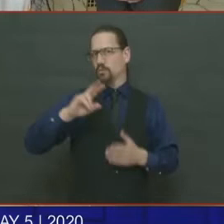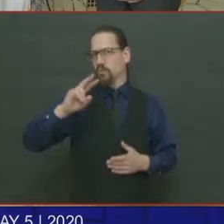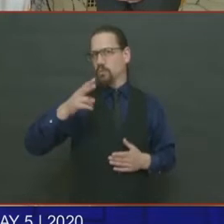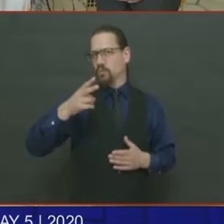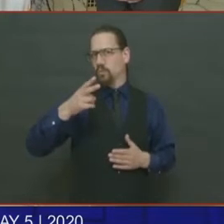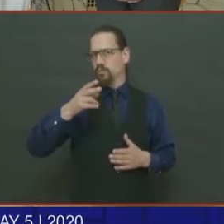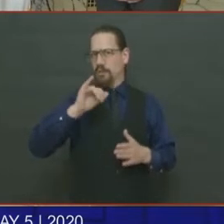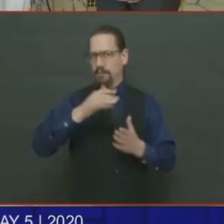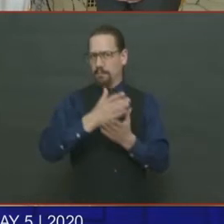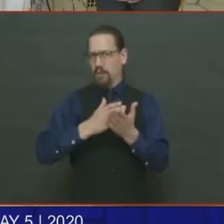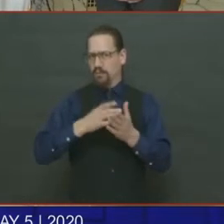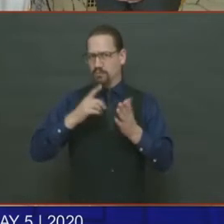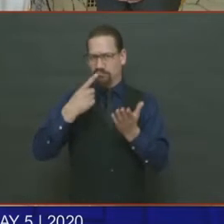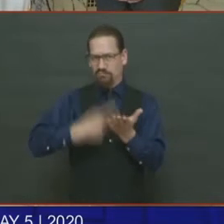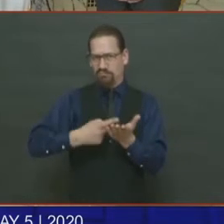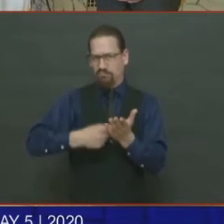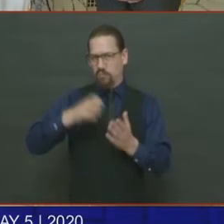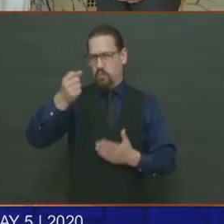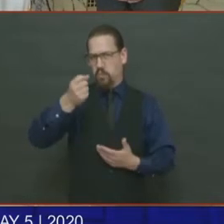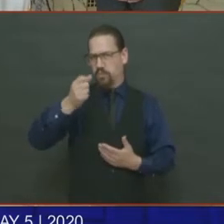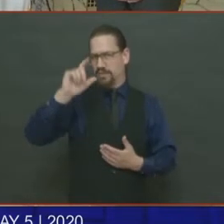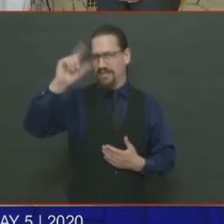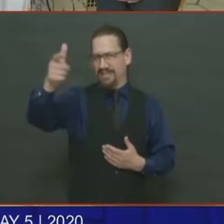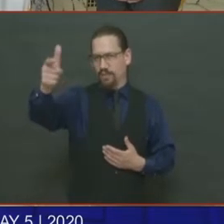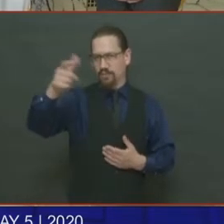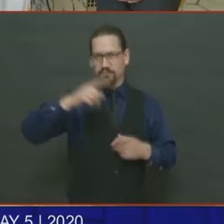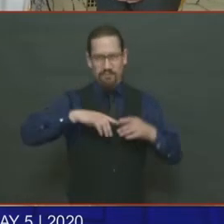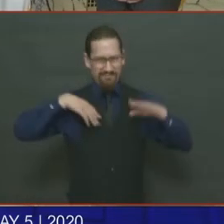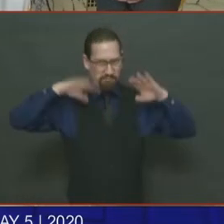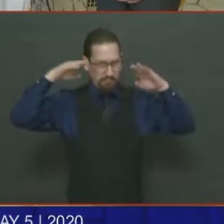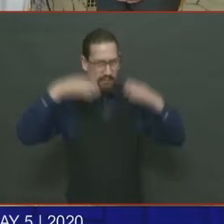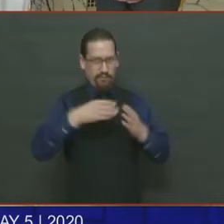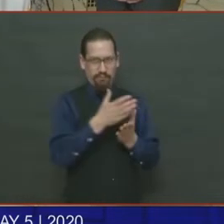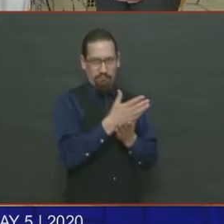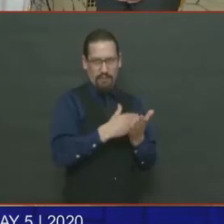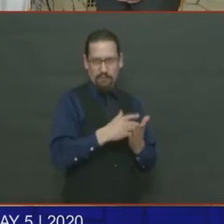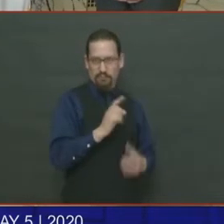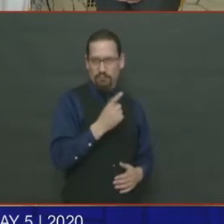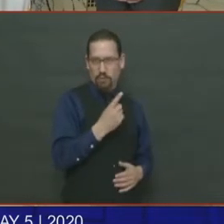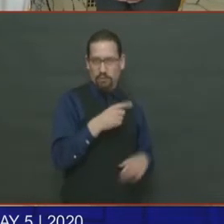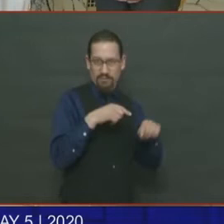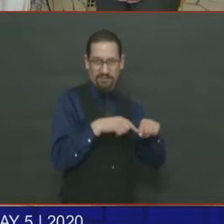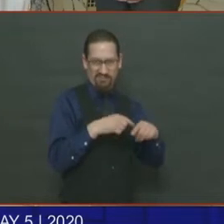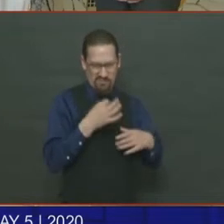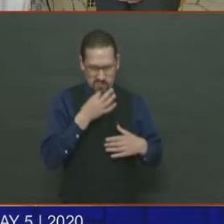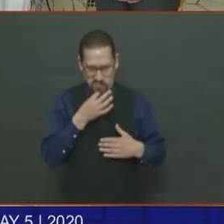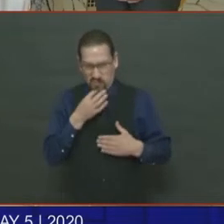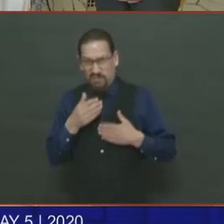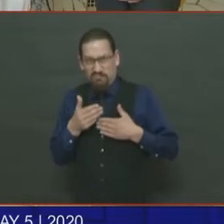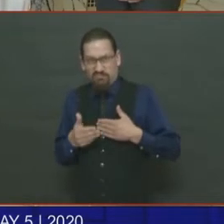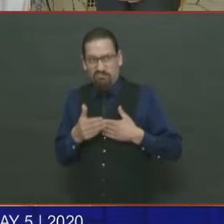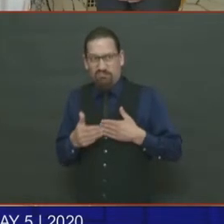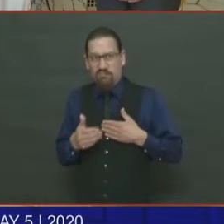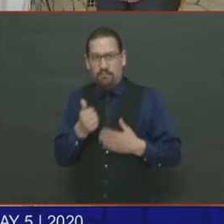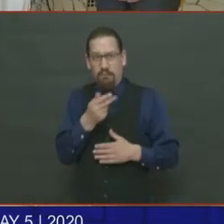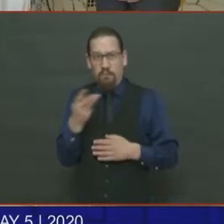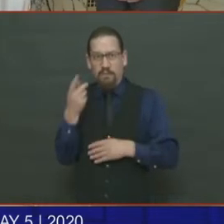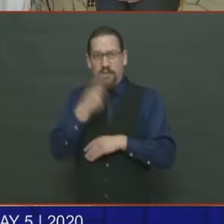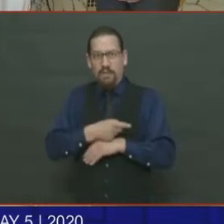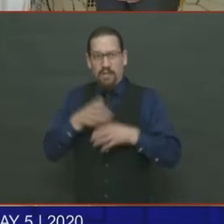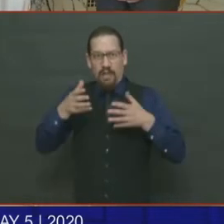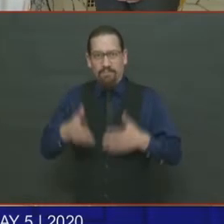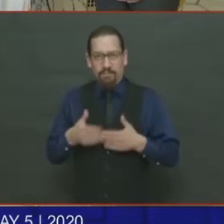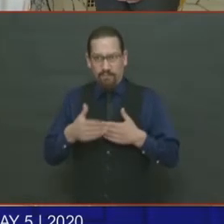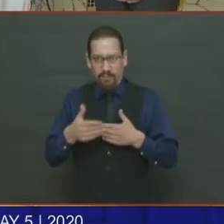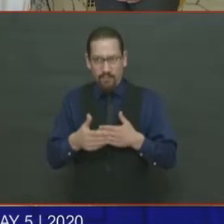for retail and for offices and such to answer questions exactly like that. But just so you understand, and if you're a business person